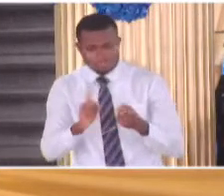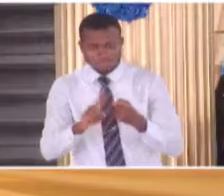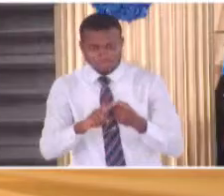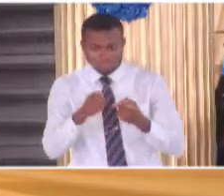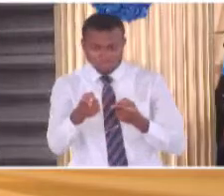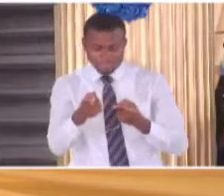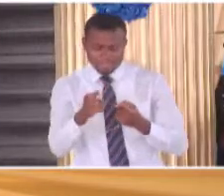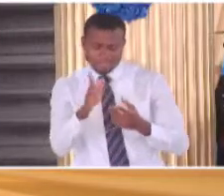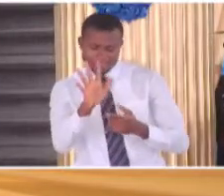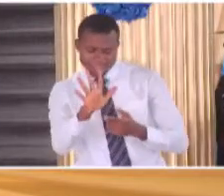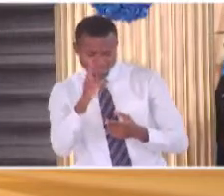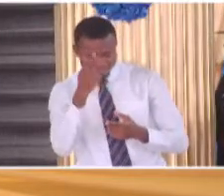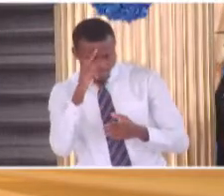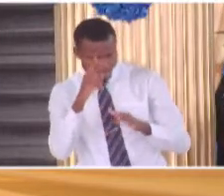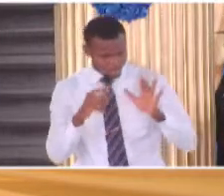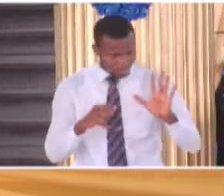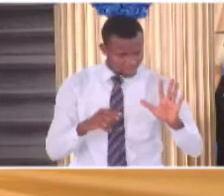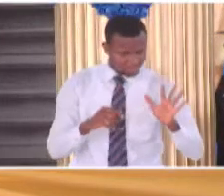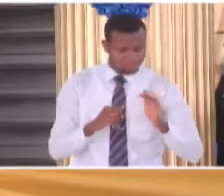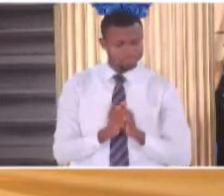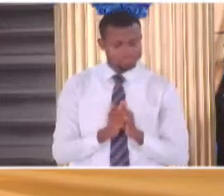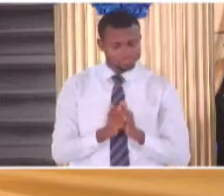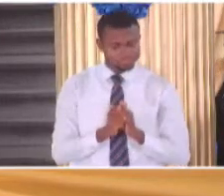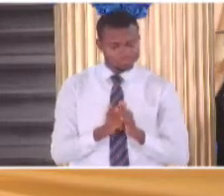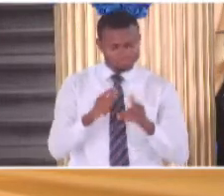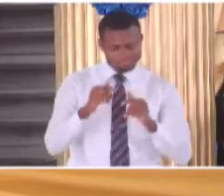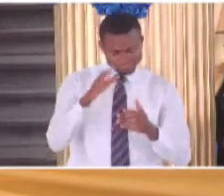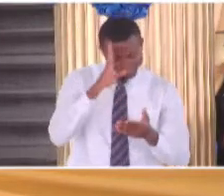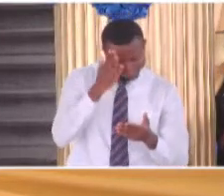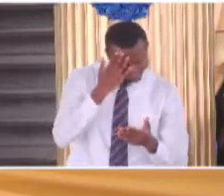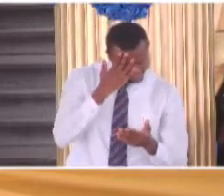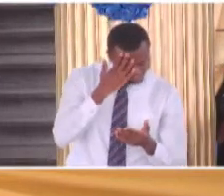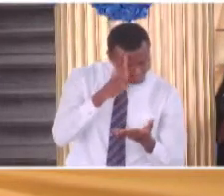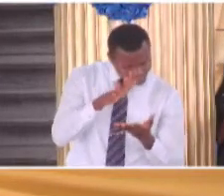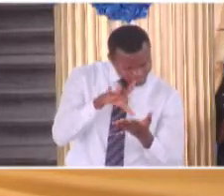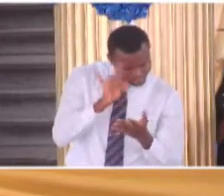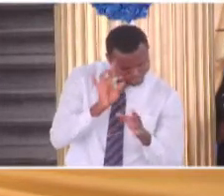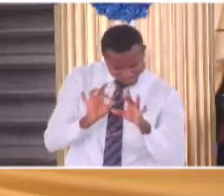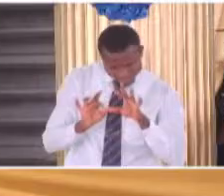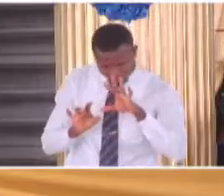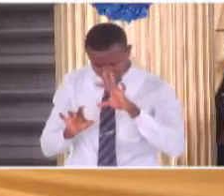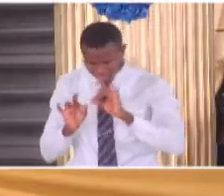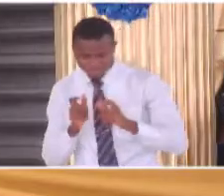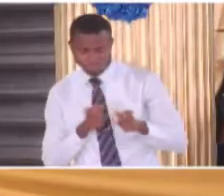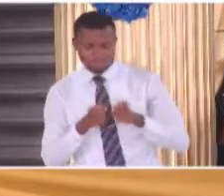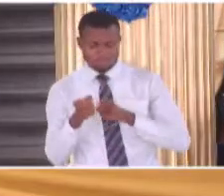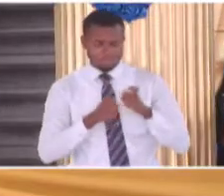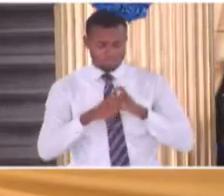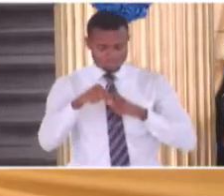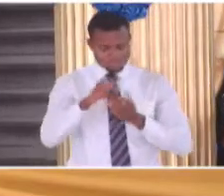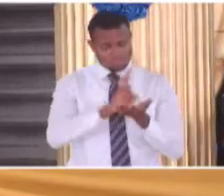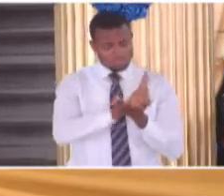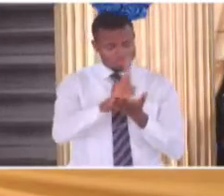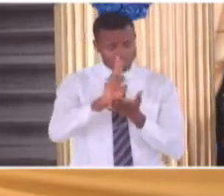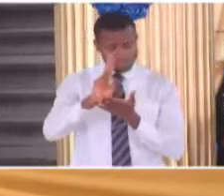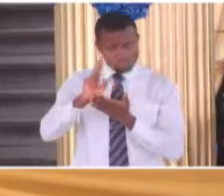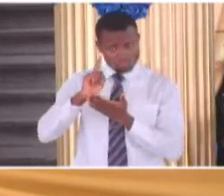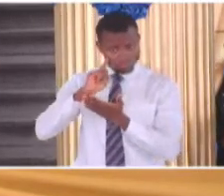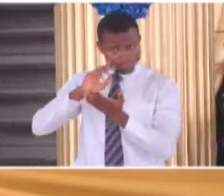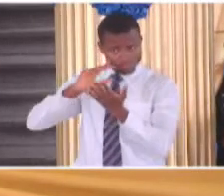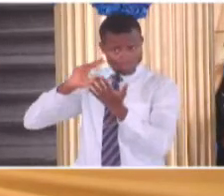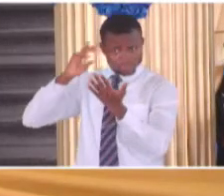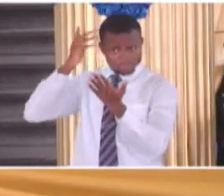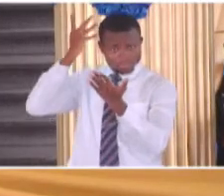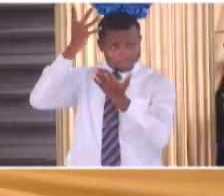our 5 for 5, have been intentionally selected to steer the university towards achieving